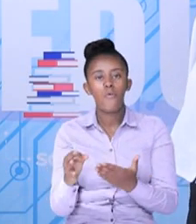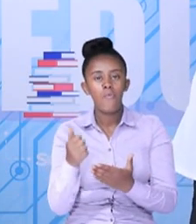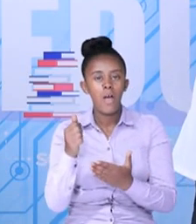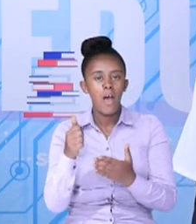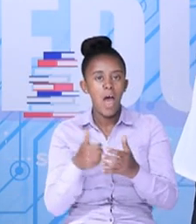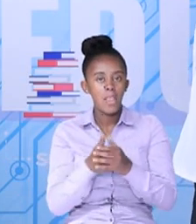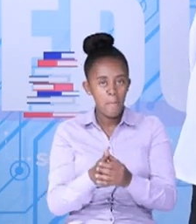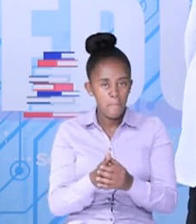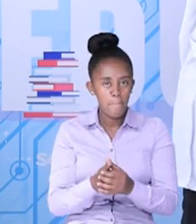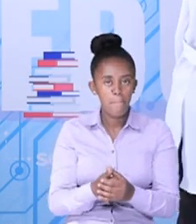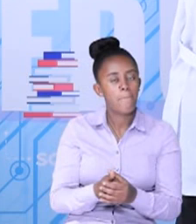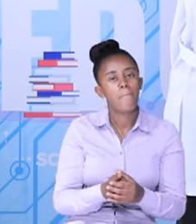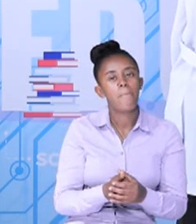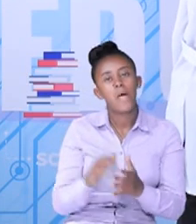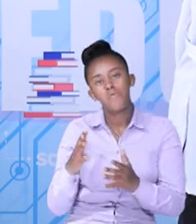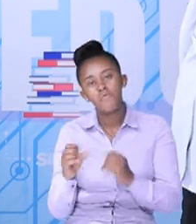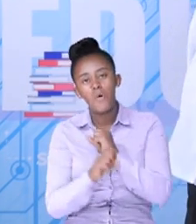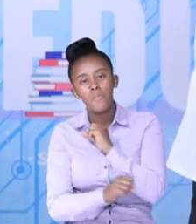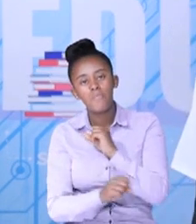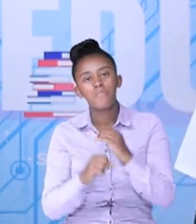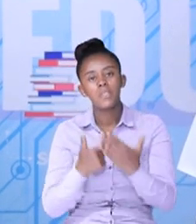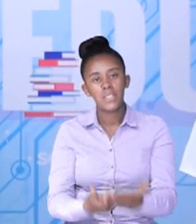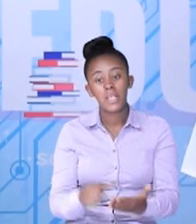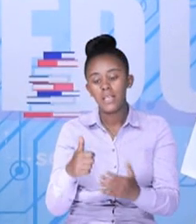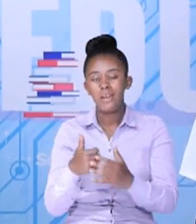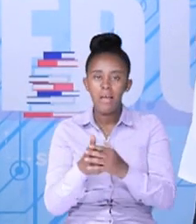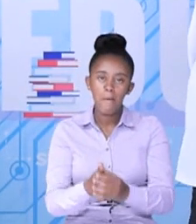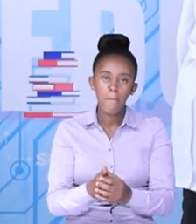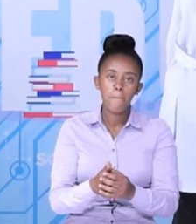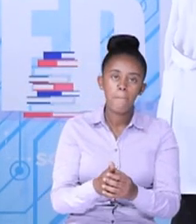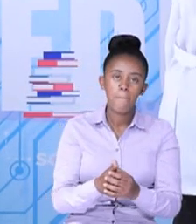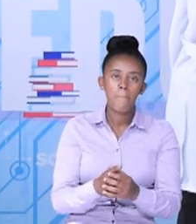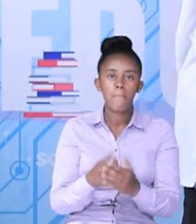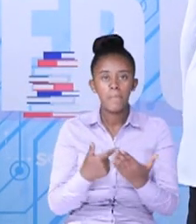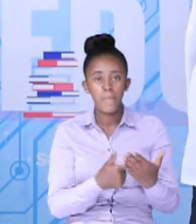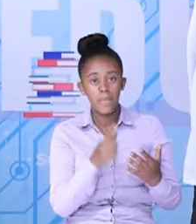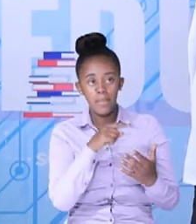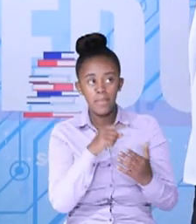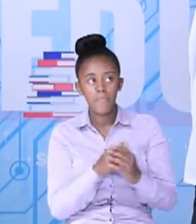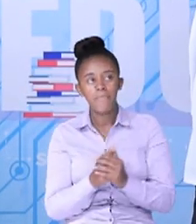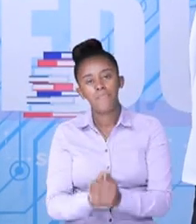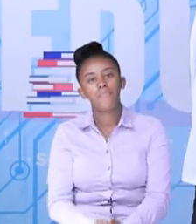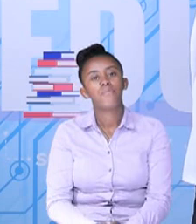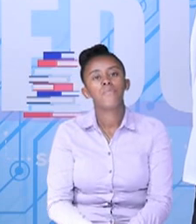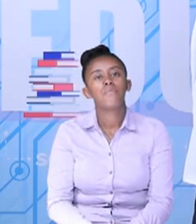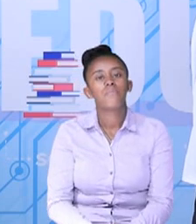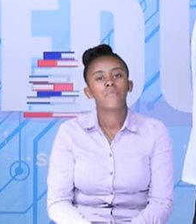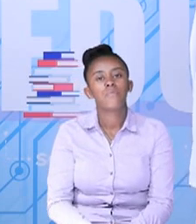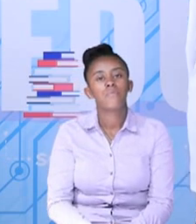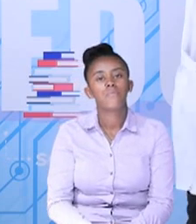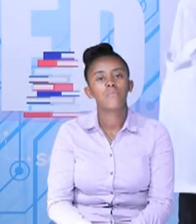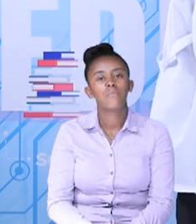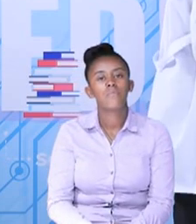atom, the other atom might forms here, and the other atom might be here. So the detector reads the